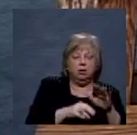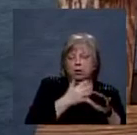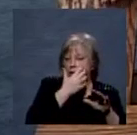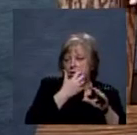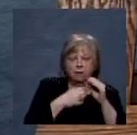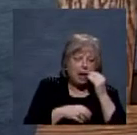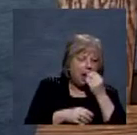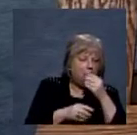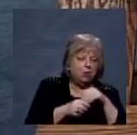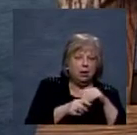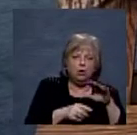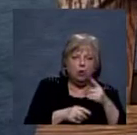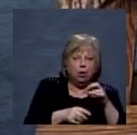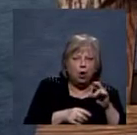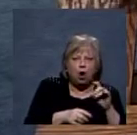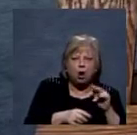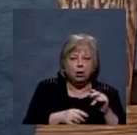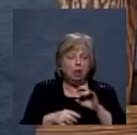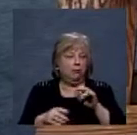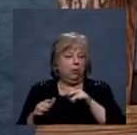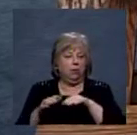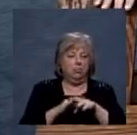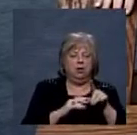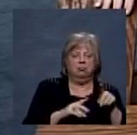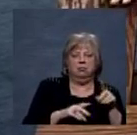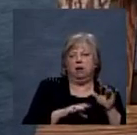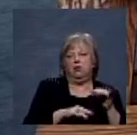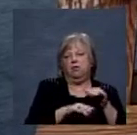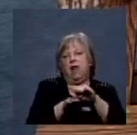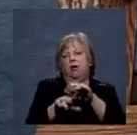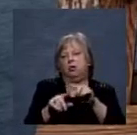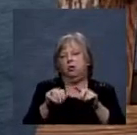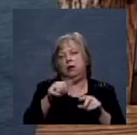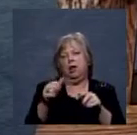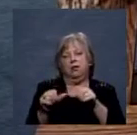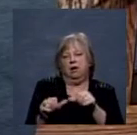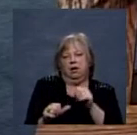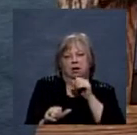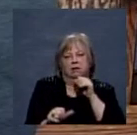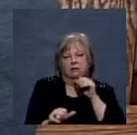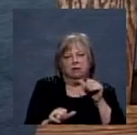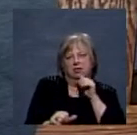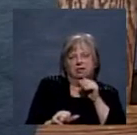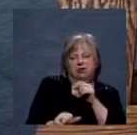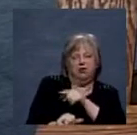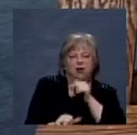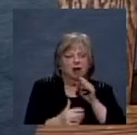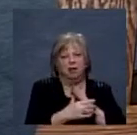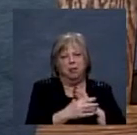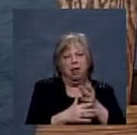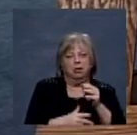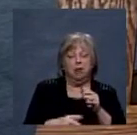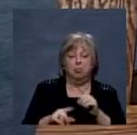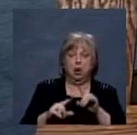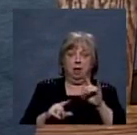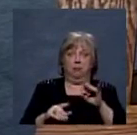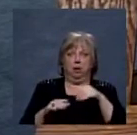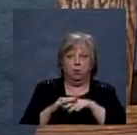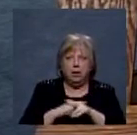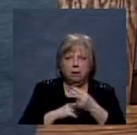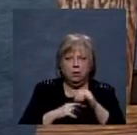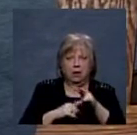patch, if you come into that area, they're just going to move on to another flower. They're not going to be bothered by you at all. If you go and get into the hive like we do,